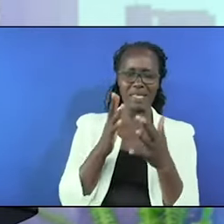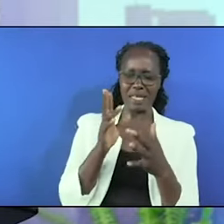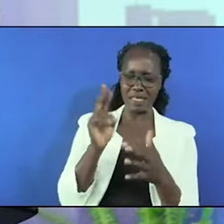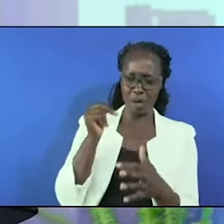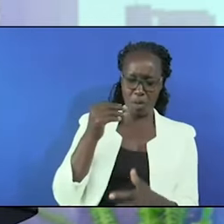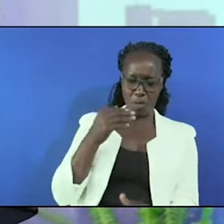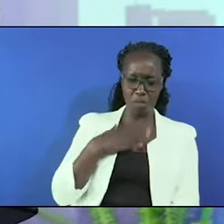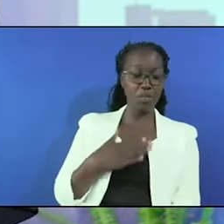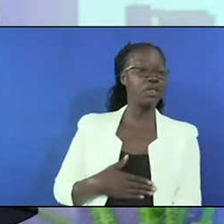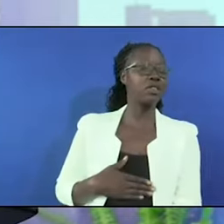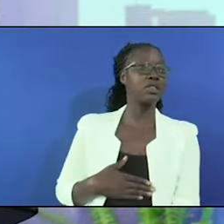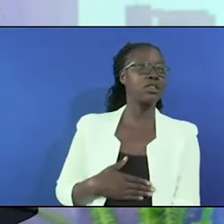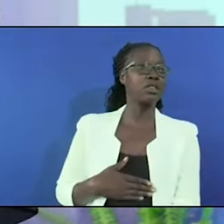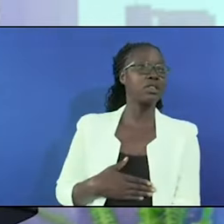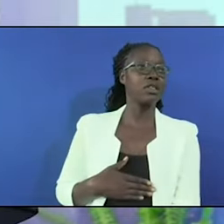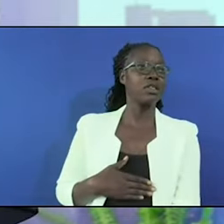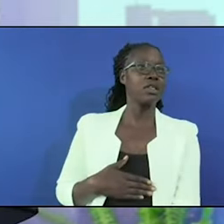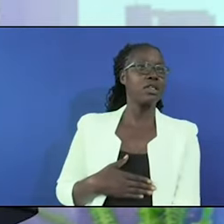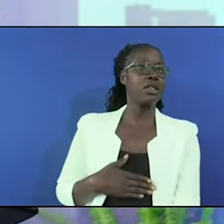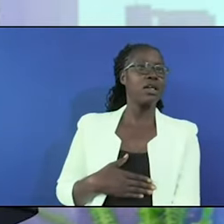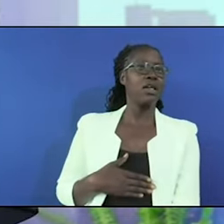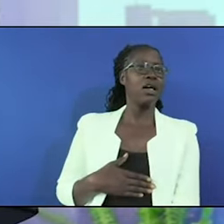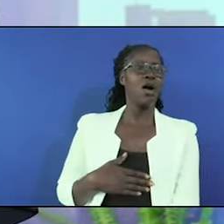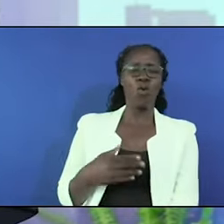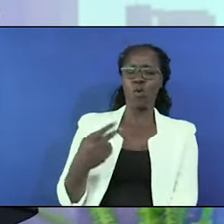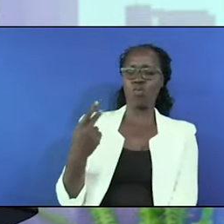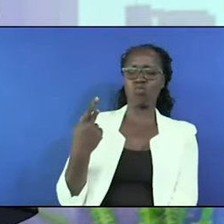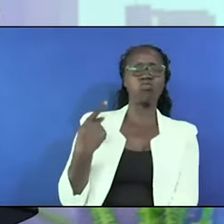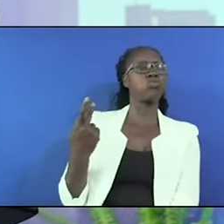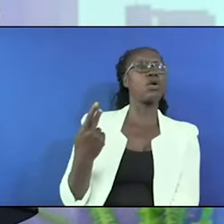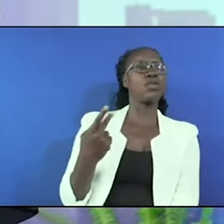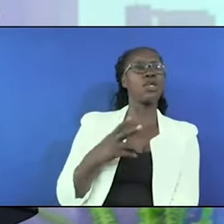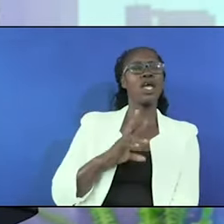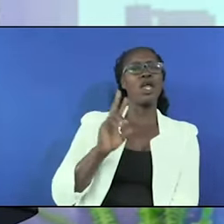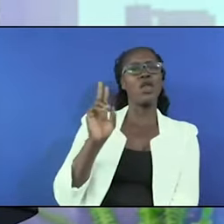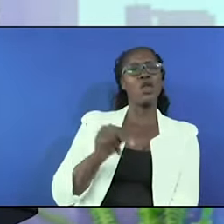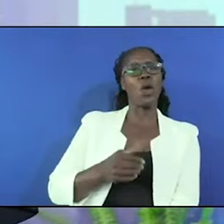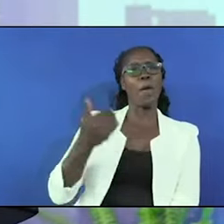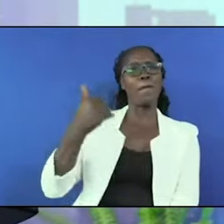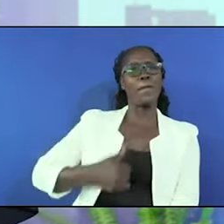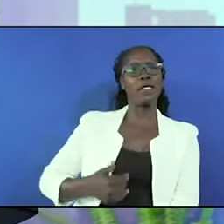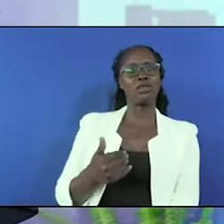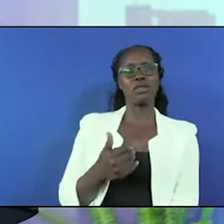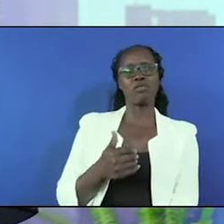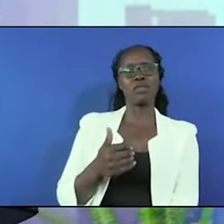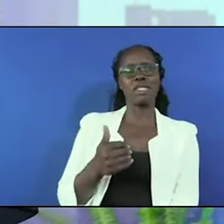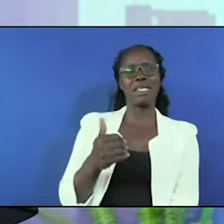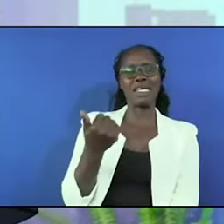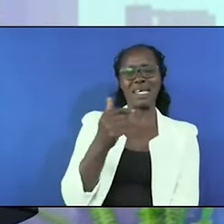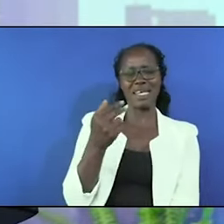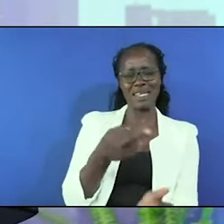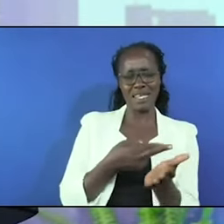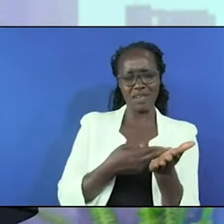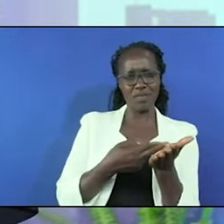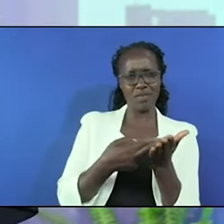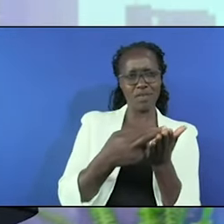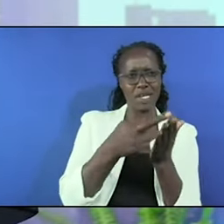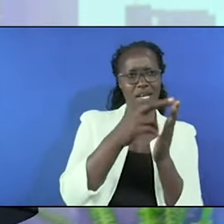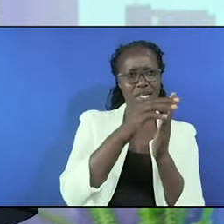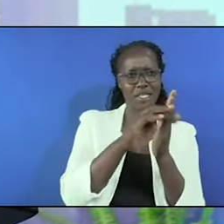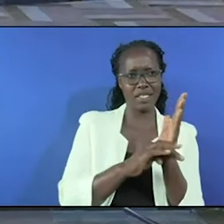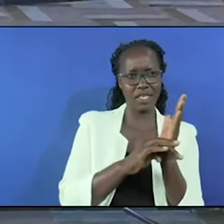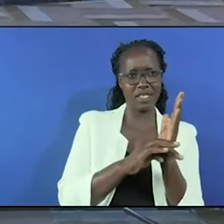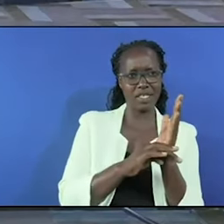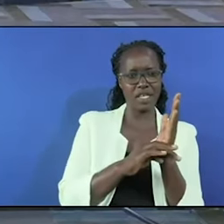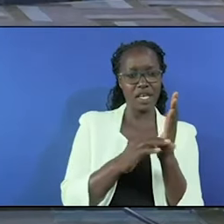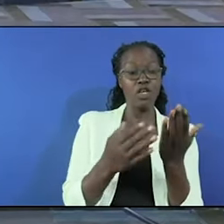Nobody was worthy. No one was any righteous to